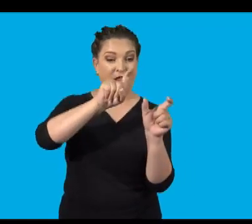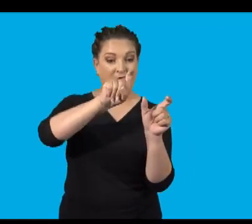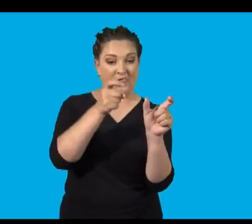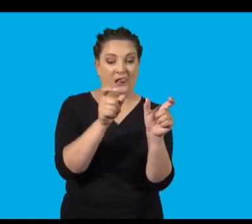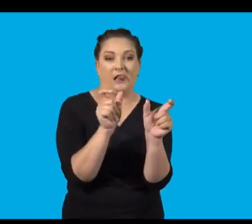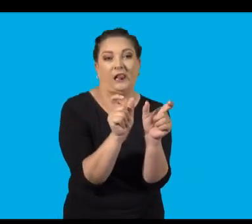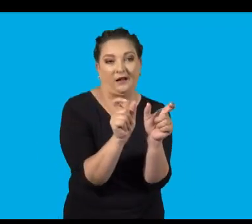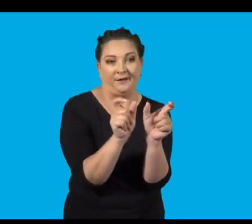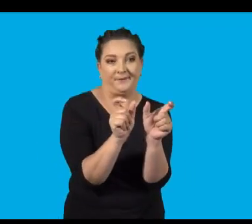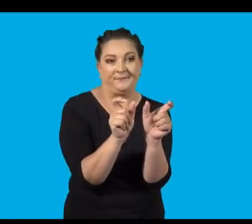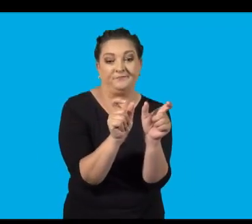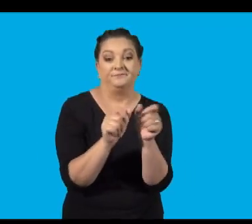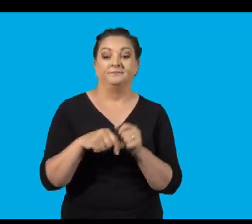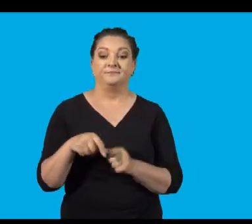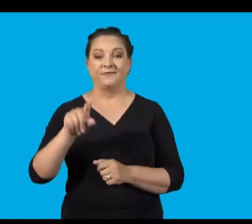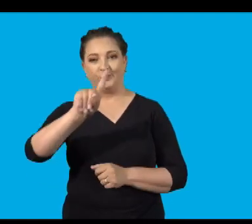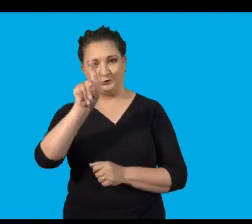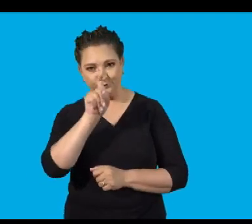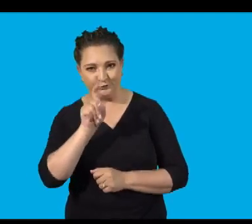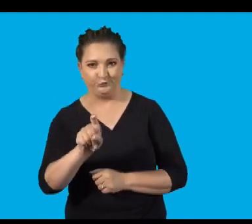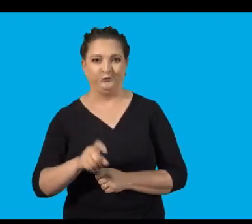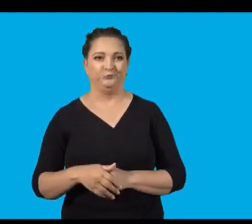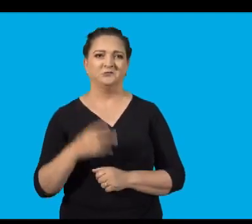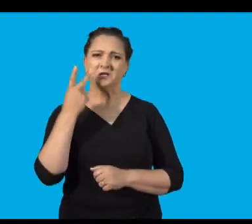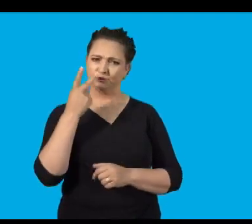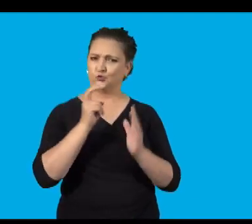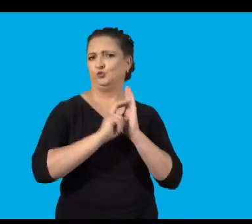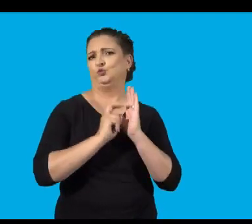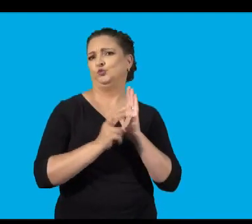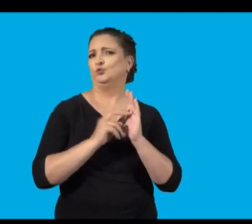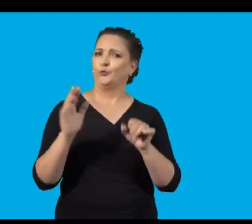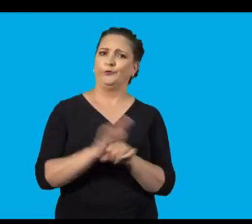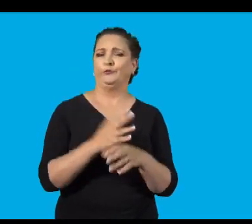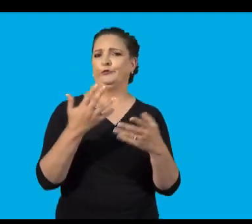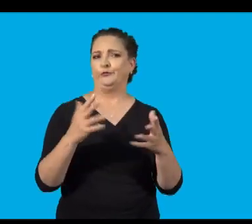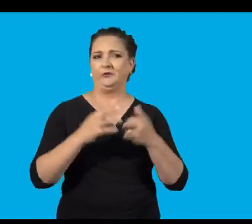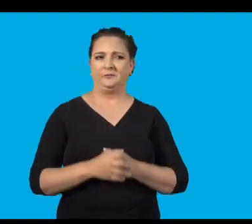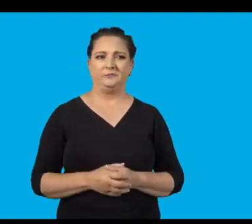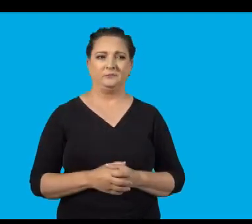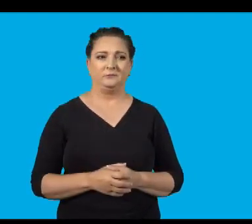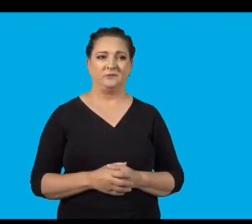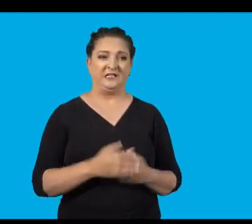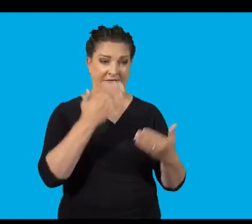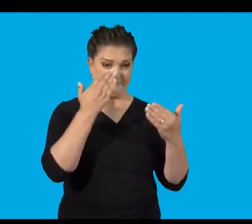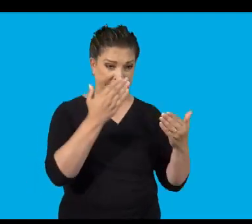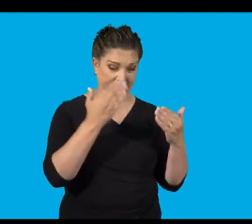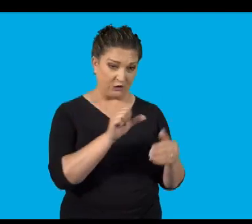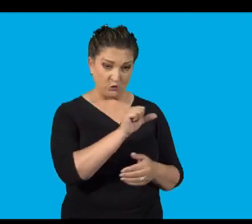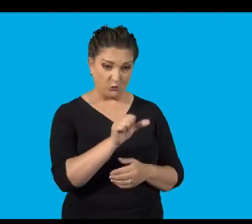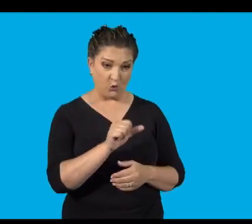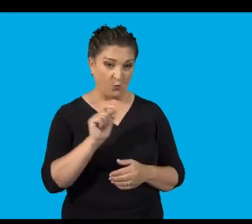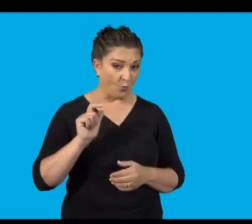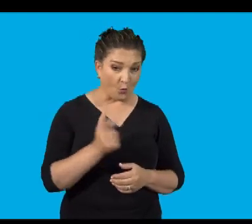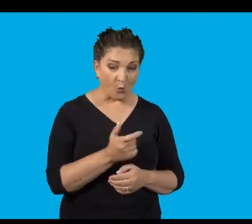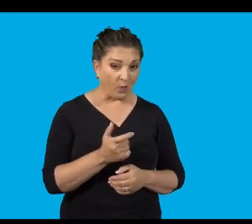there's your contraction, and there is your question mark. So we've complied with all the rules, okay? You've studied